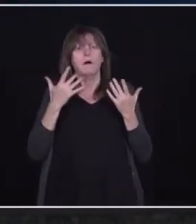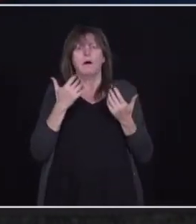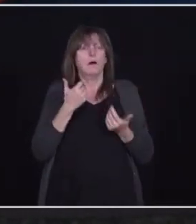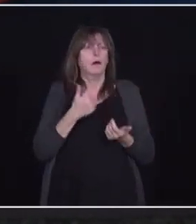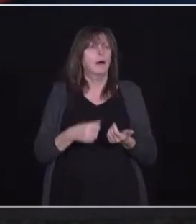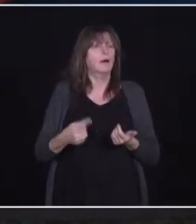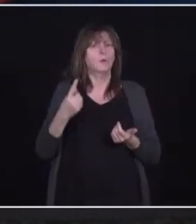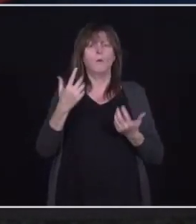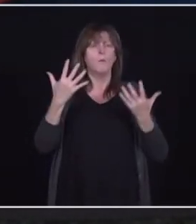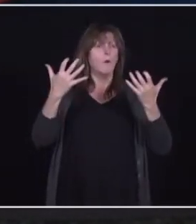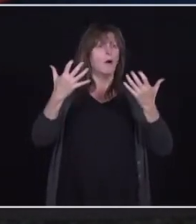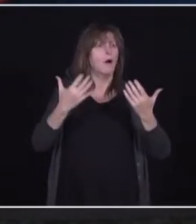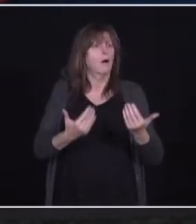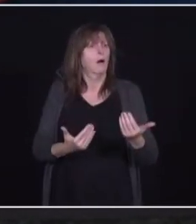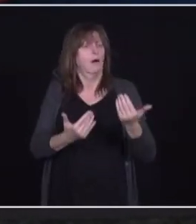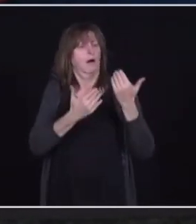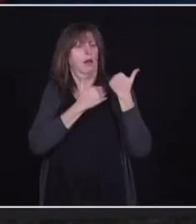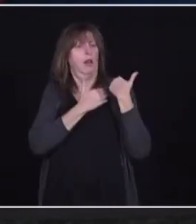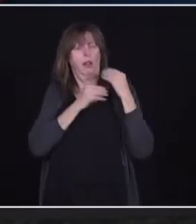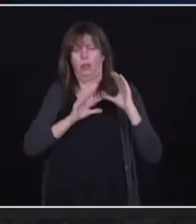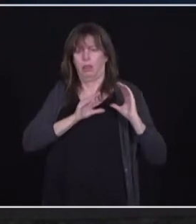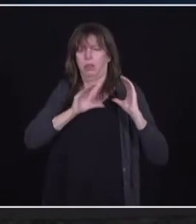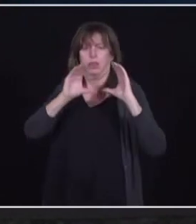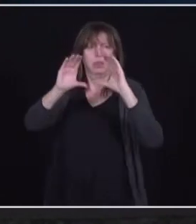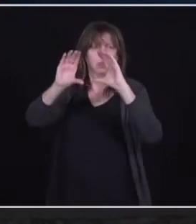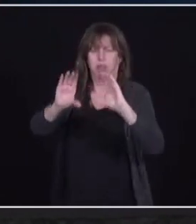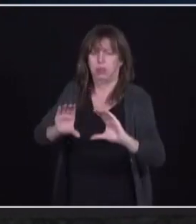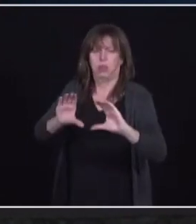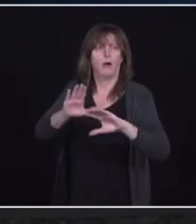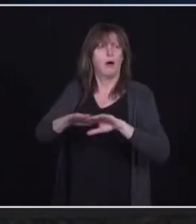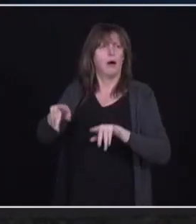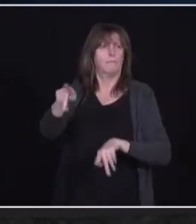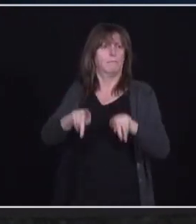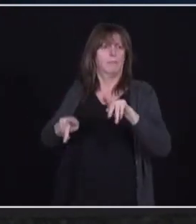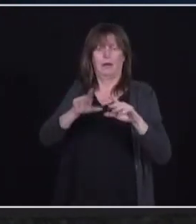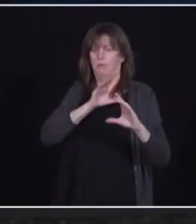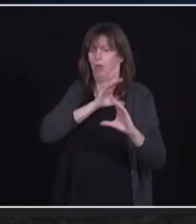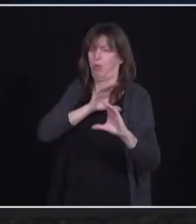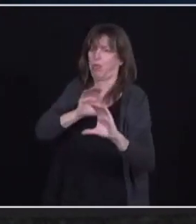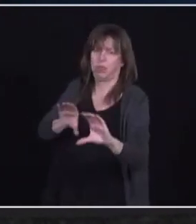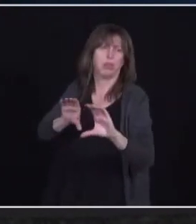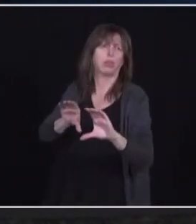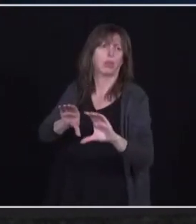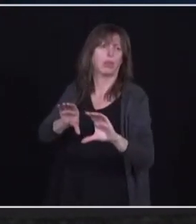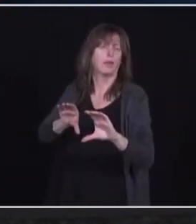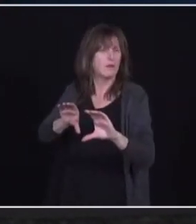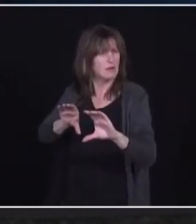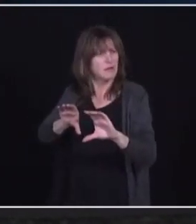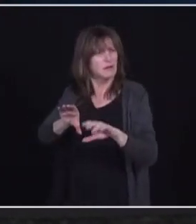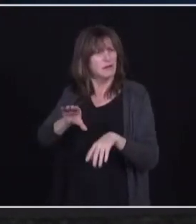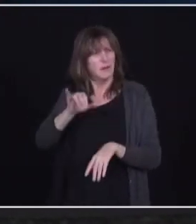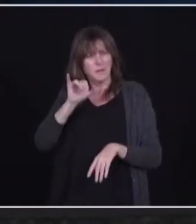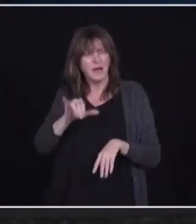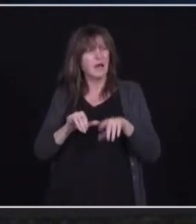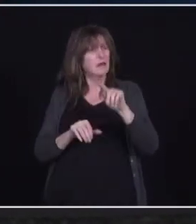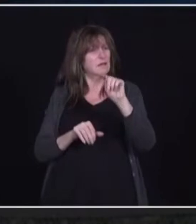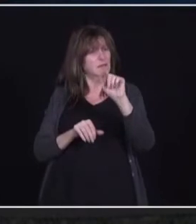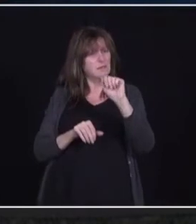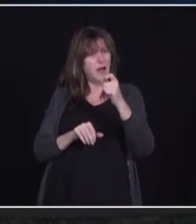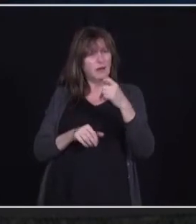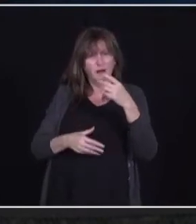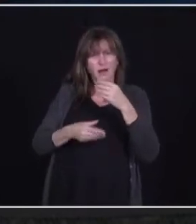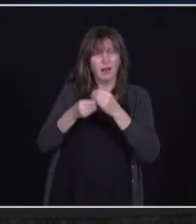the hardworking people of this province. Folks, this carbon tax is going to be the worst thing you could ever see.